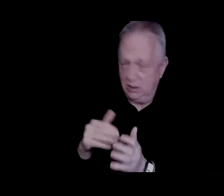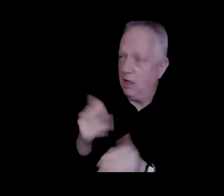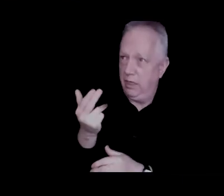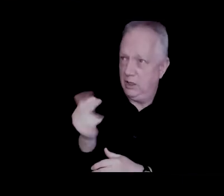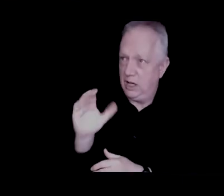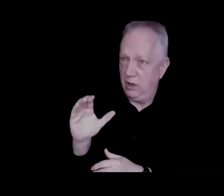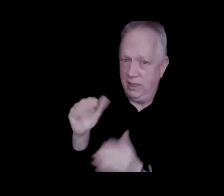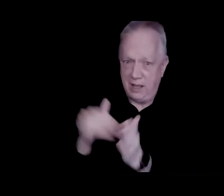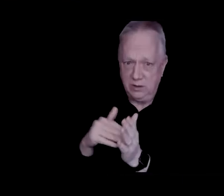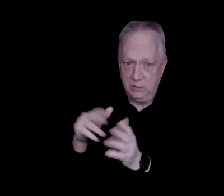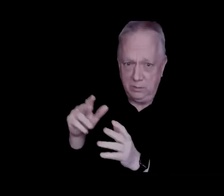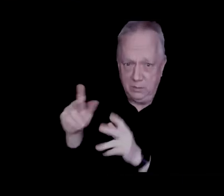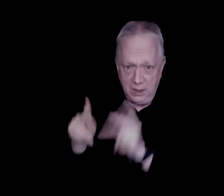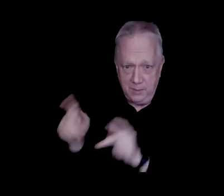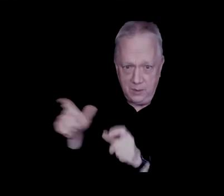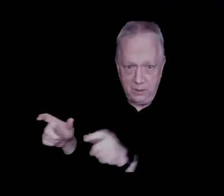300,000 people